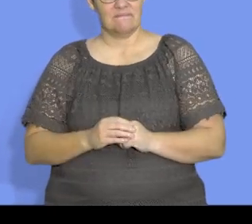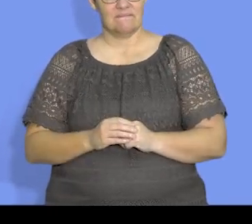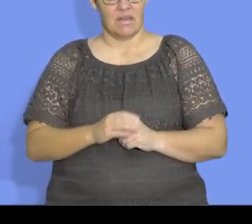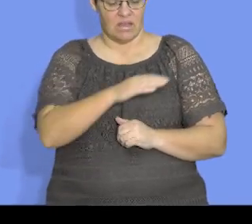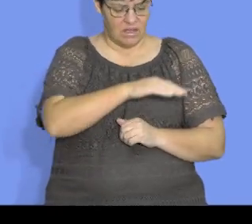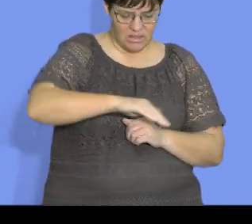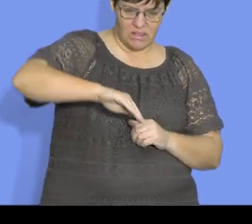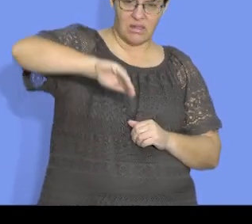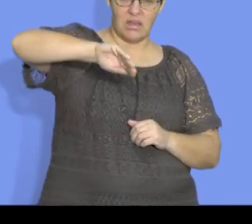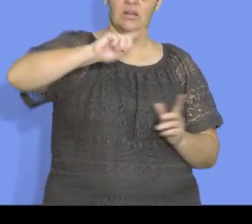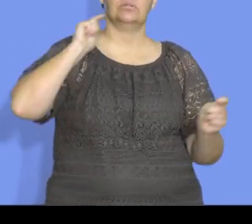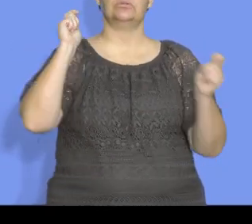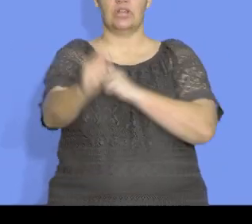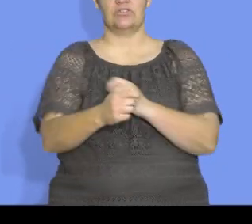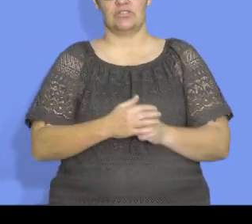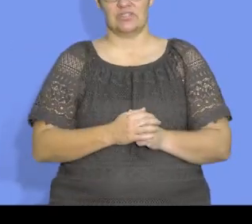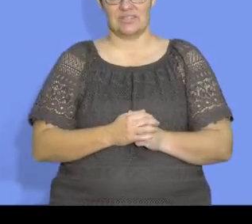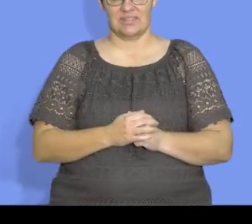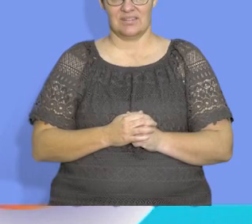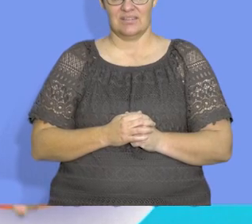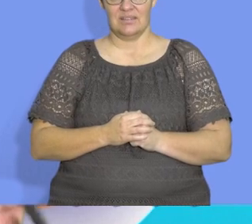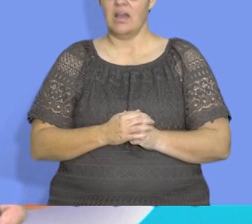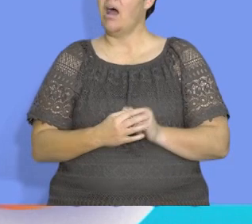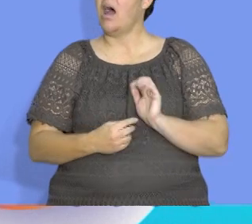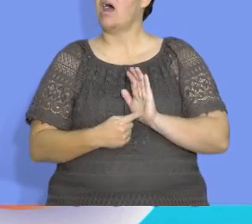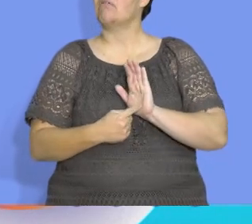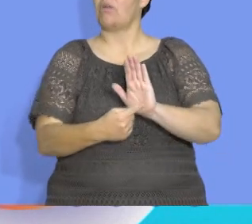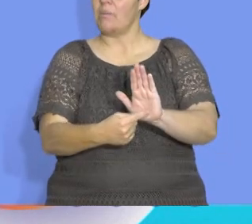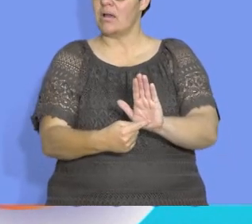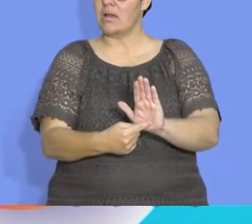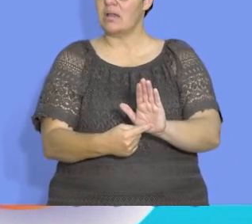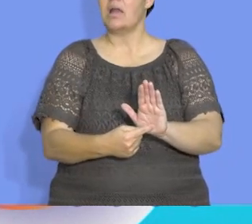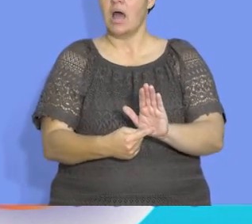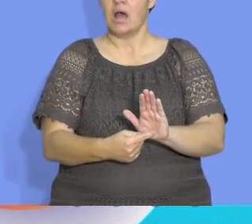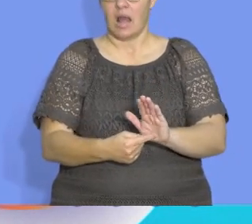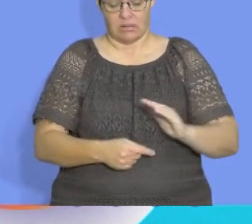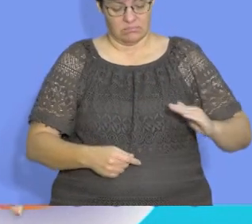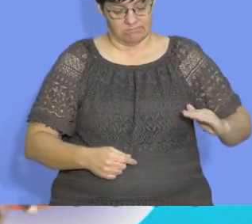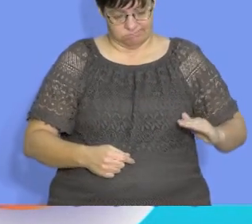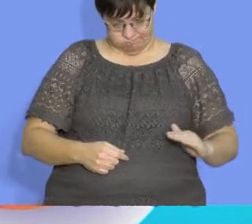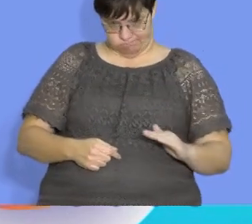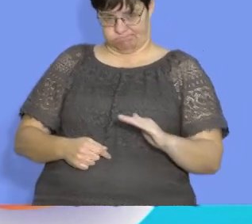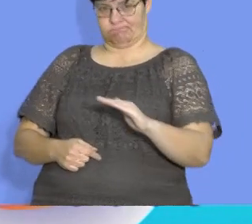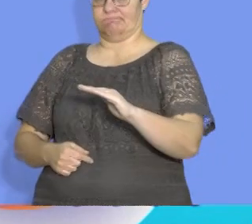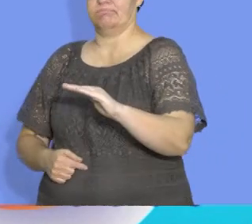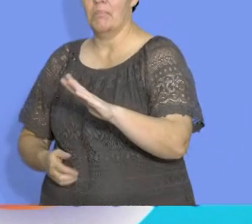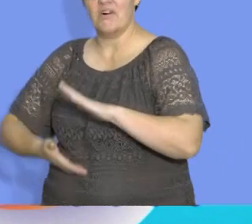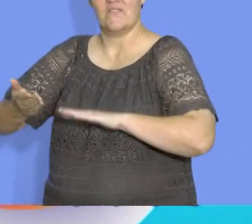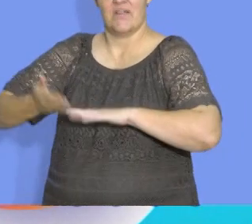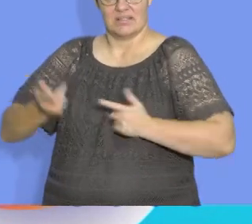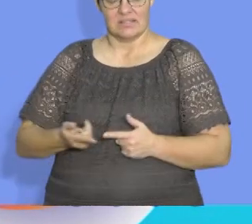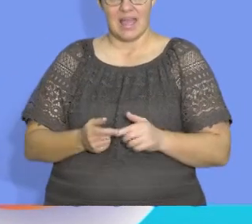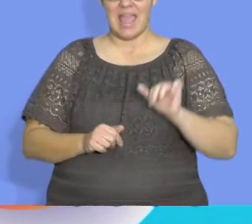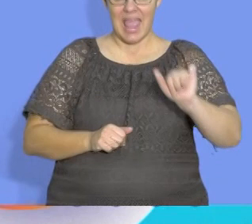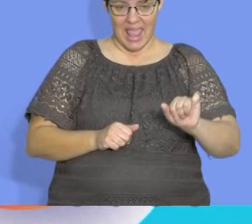what happens with the parabola. The gradient is changing. This is an example of a graph where an object is speeding up. It